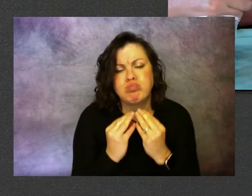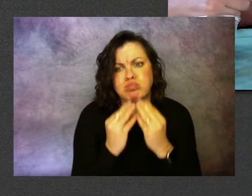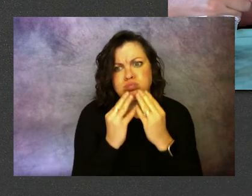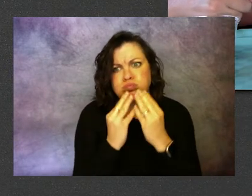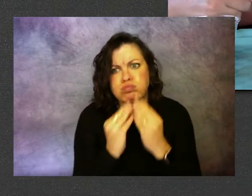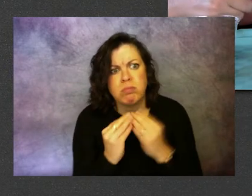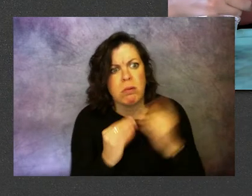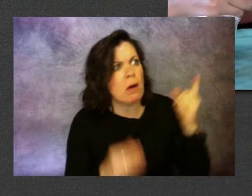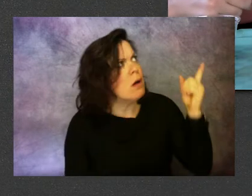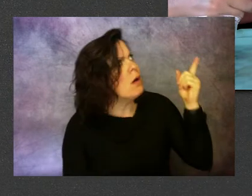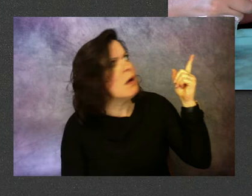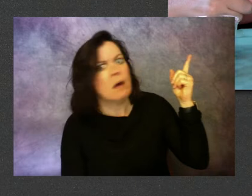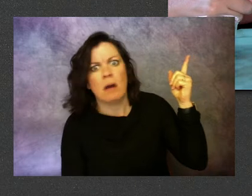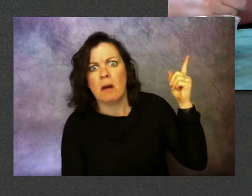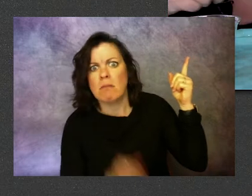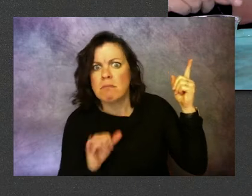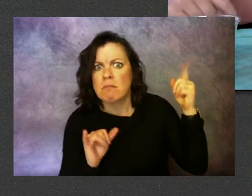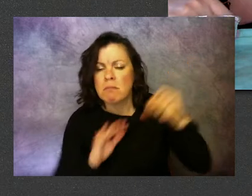gone.